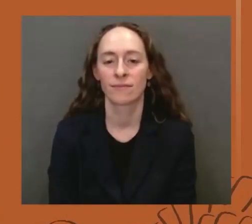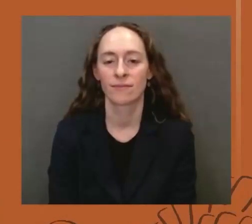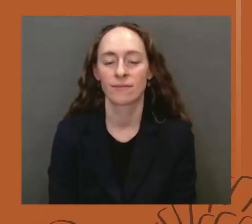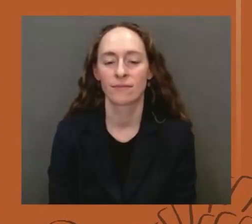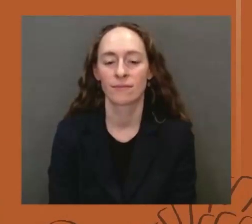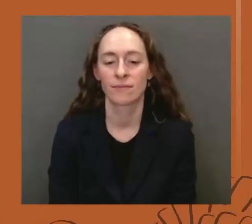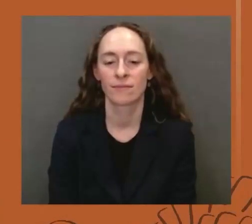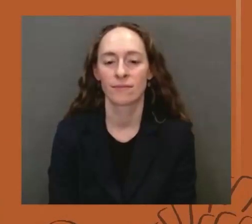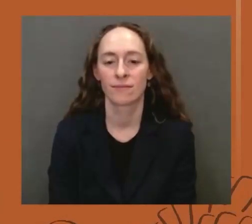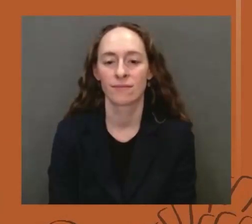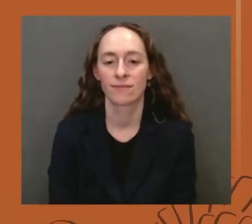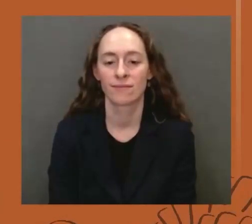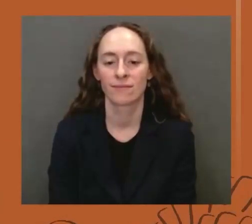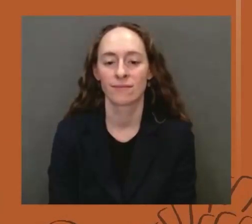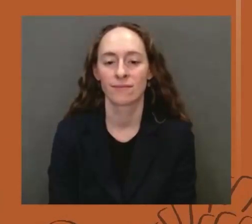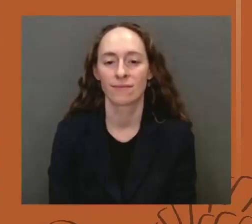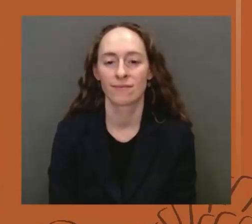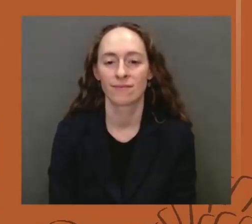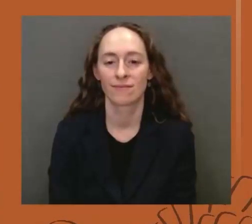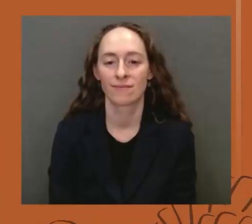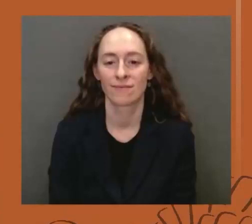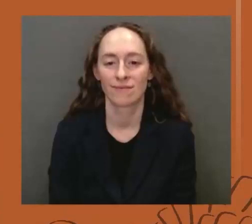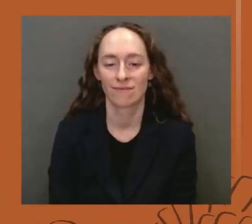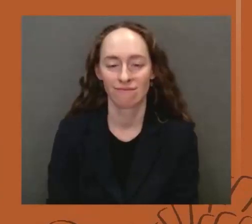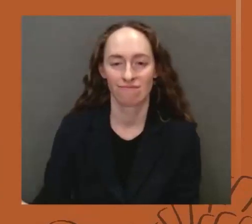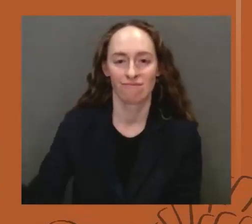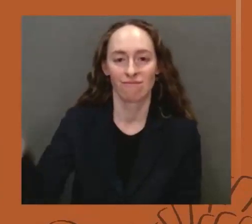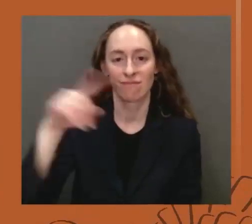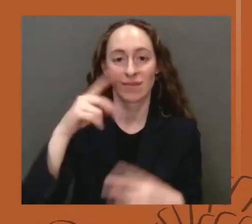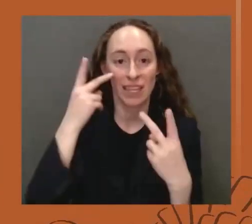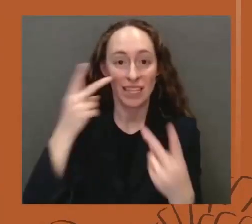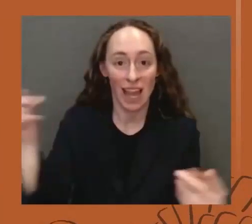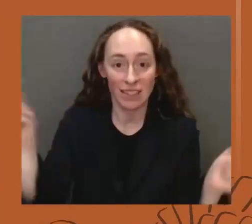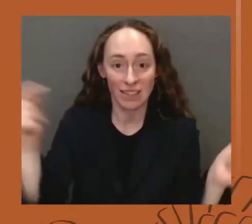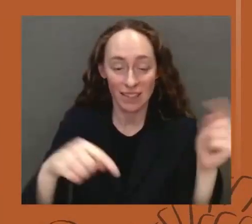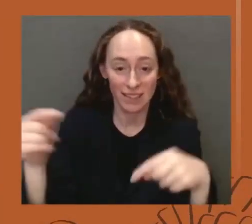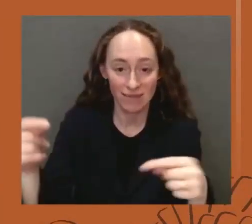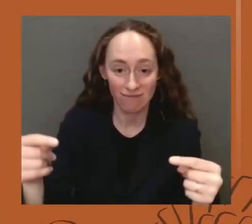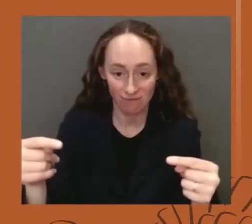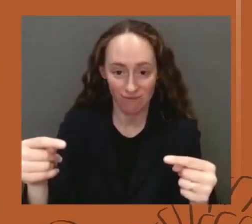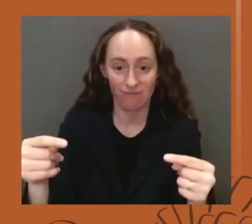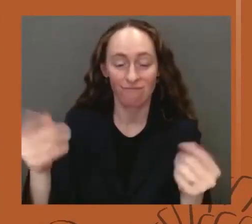distinguished guests, the President of the United States.